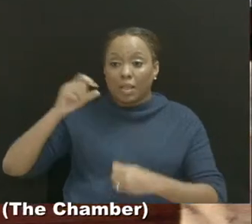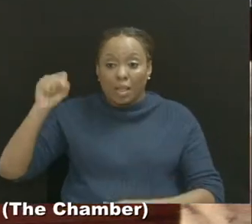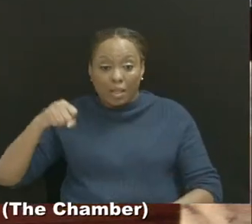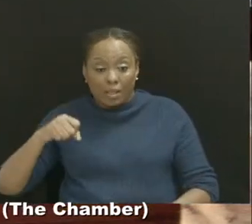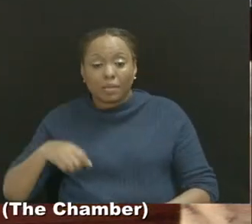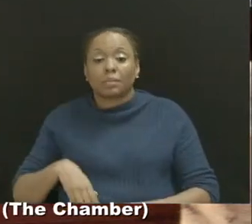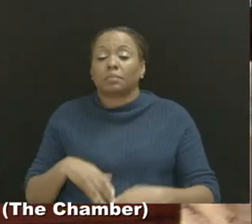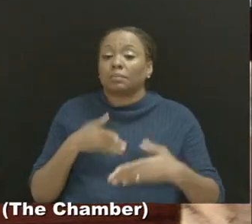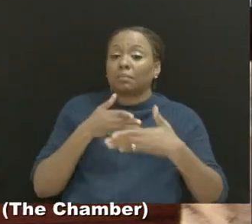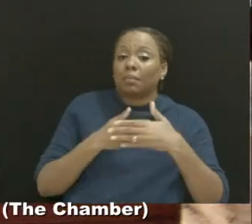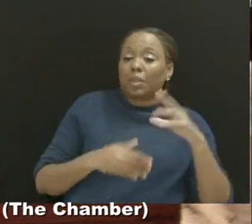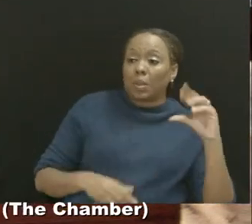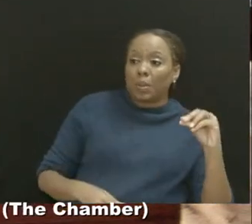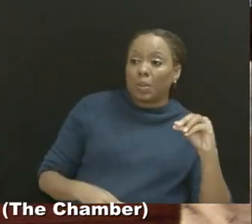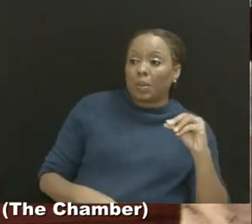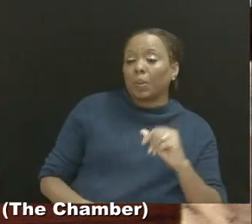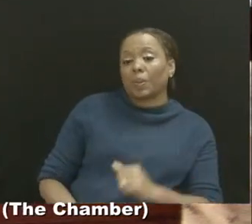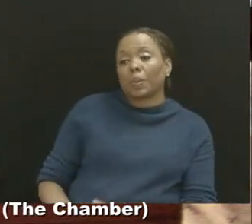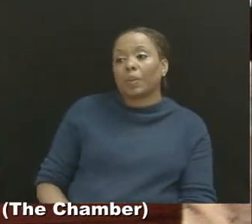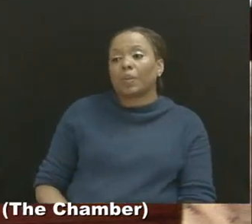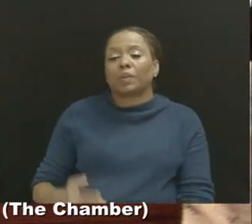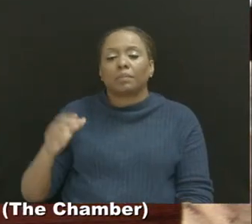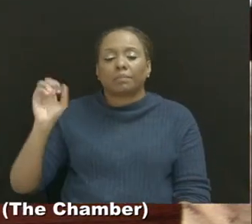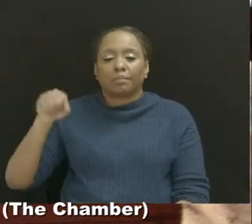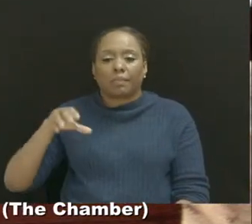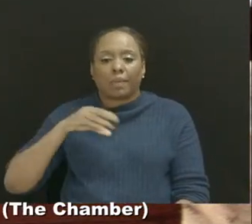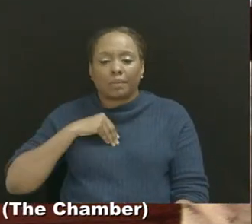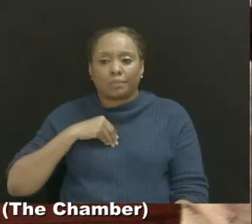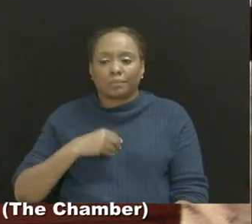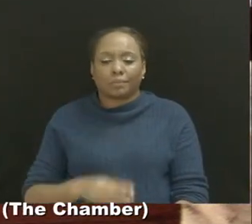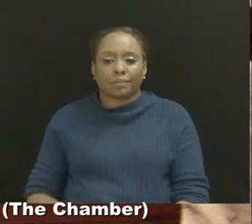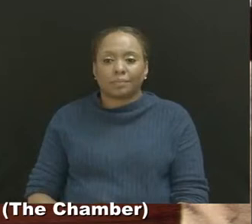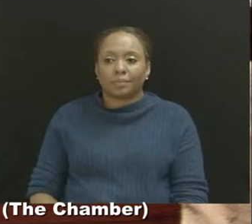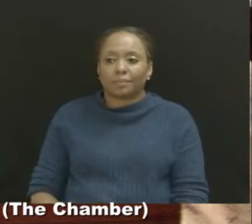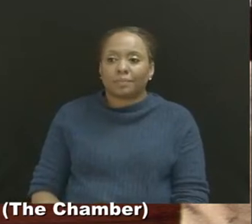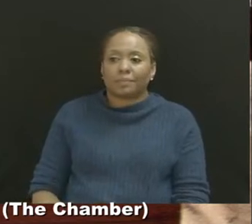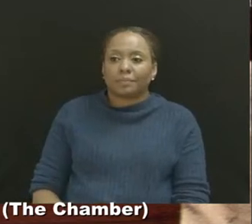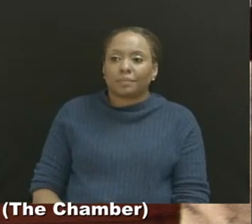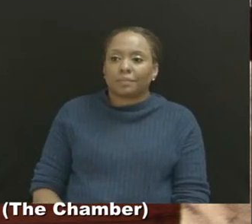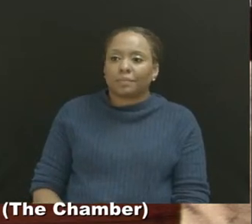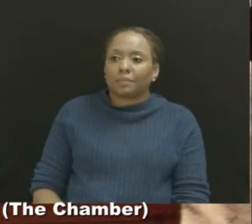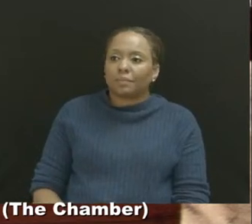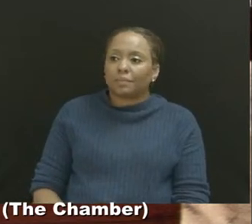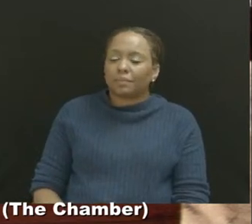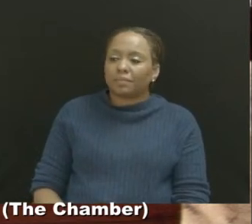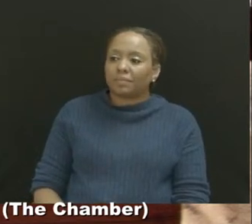All honorable members against, please say nay. Methinks the ayes have it.